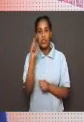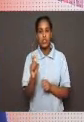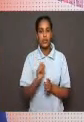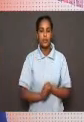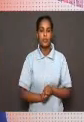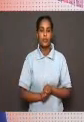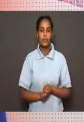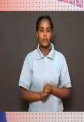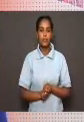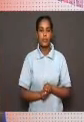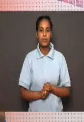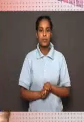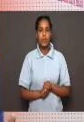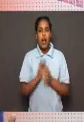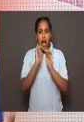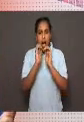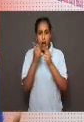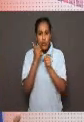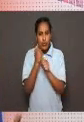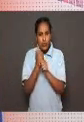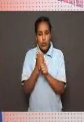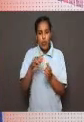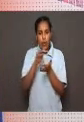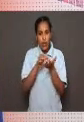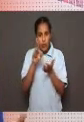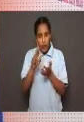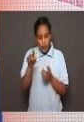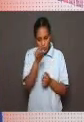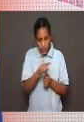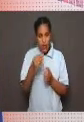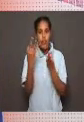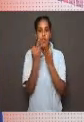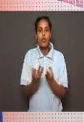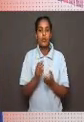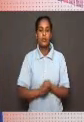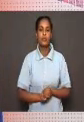questions. How do molecular orbitals form?